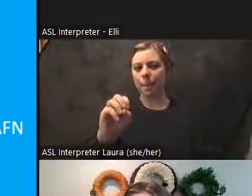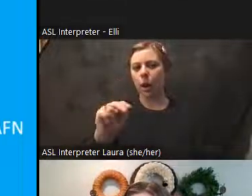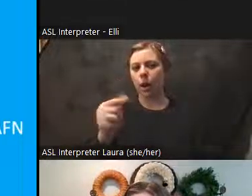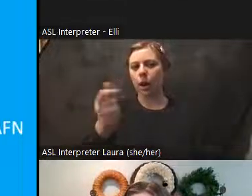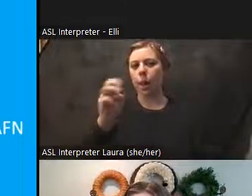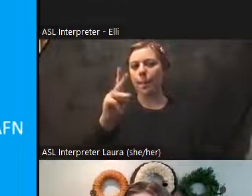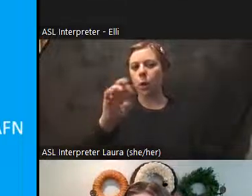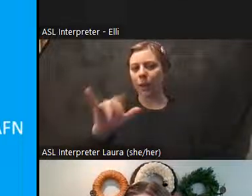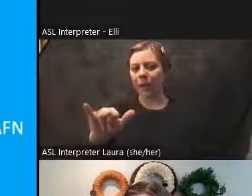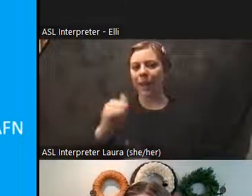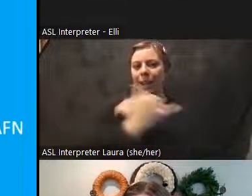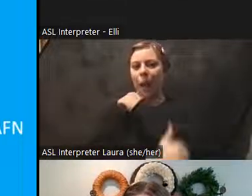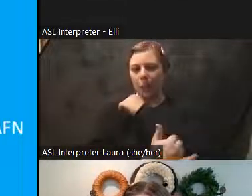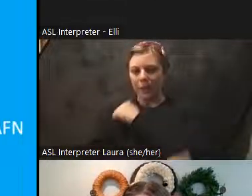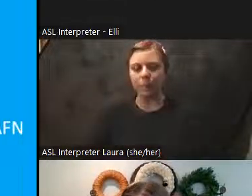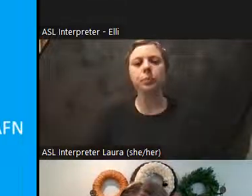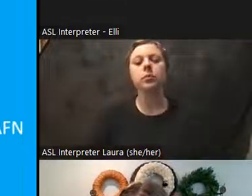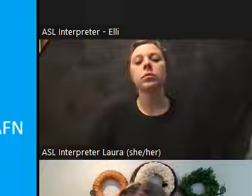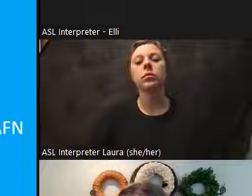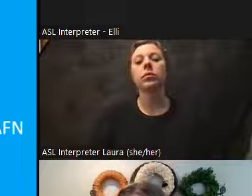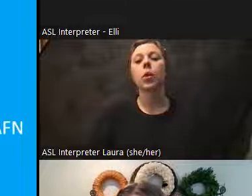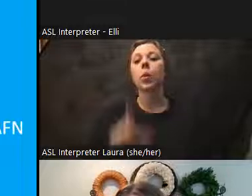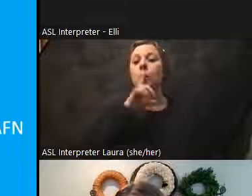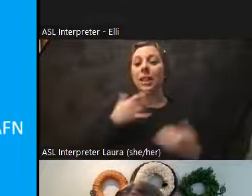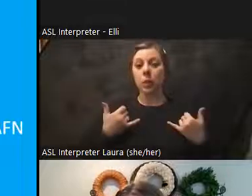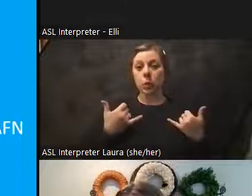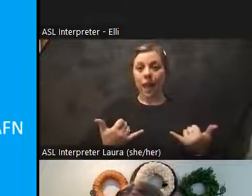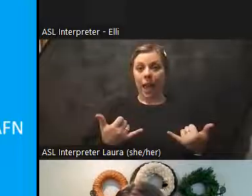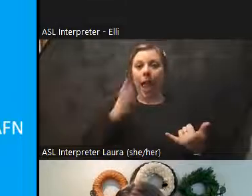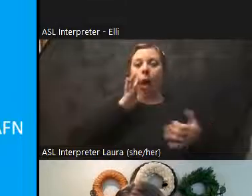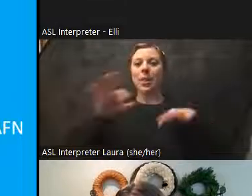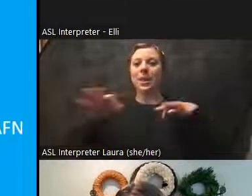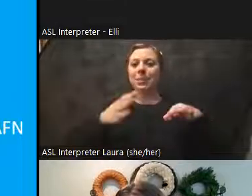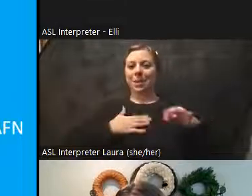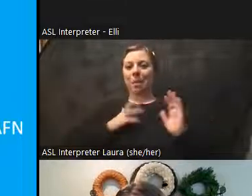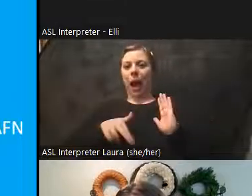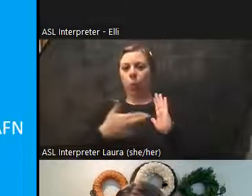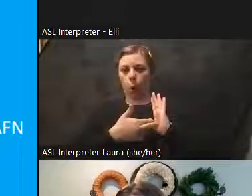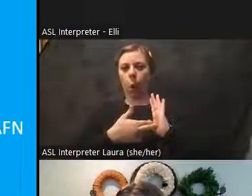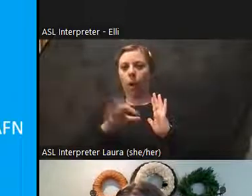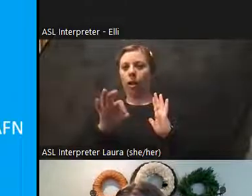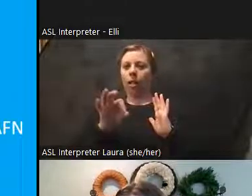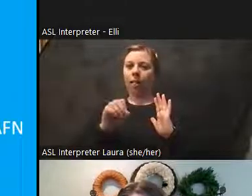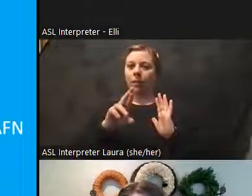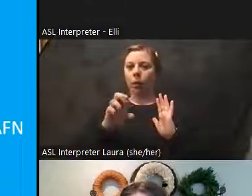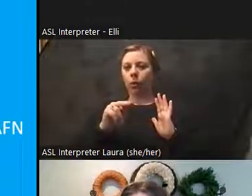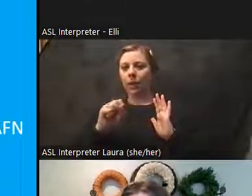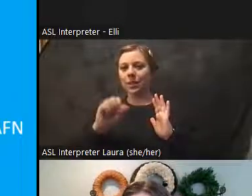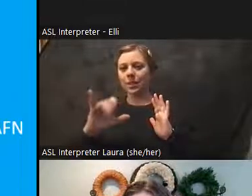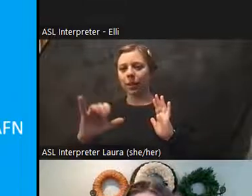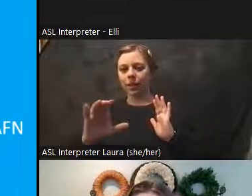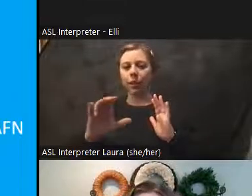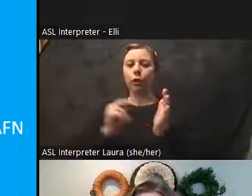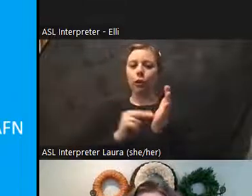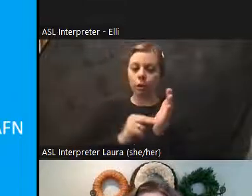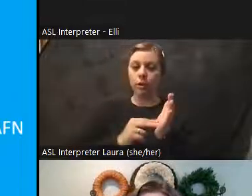information today on the role of the forensic nurse examiner, what we do, and how that can be helpful to